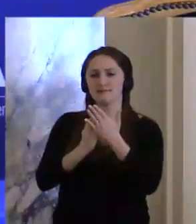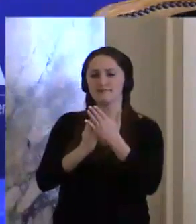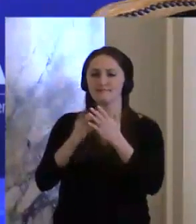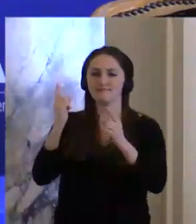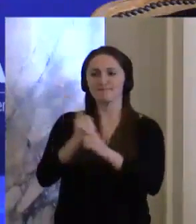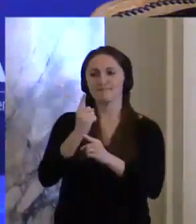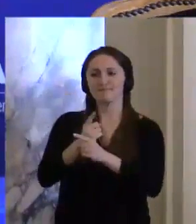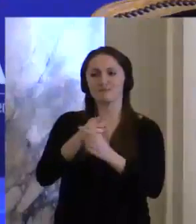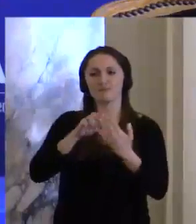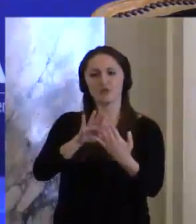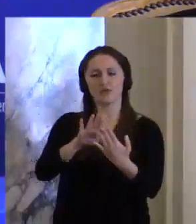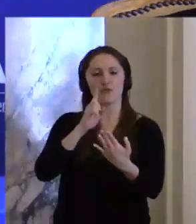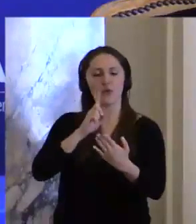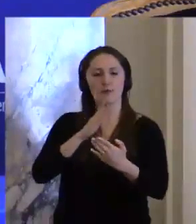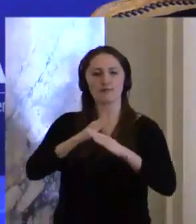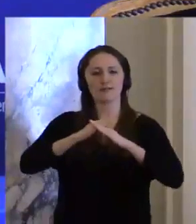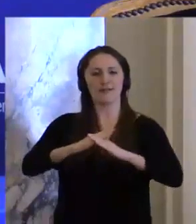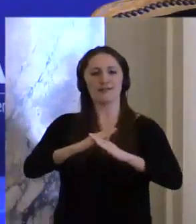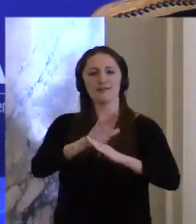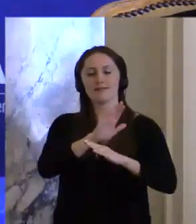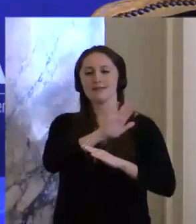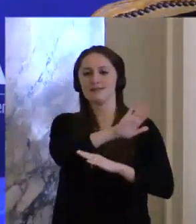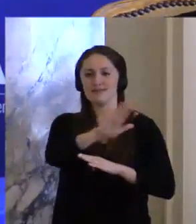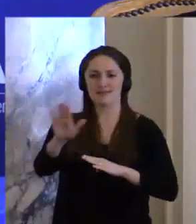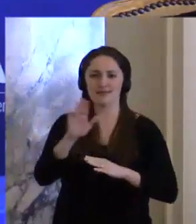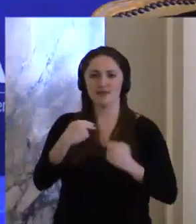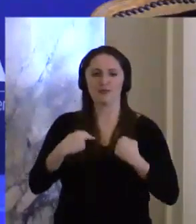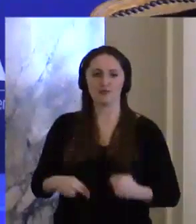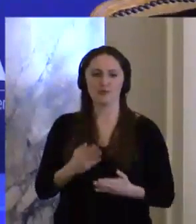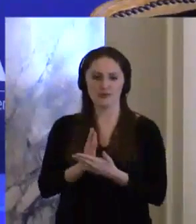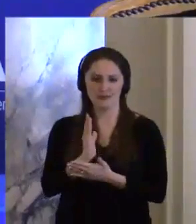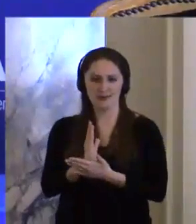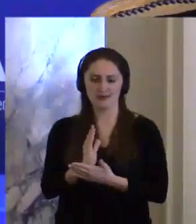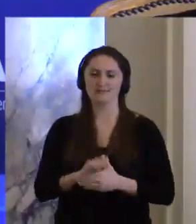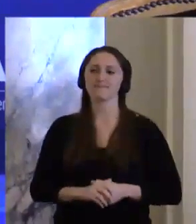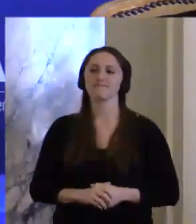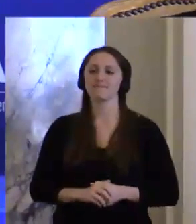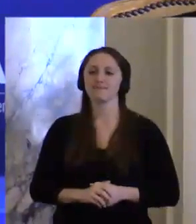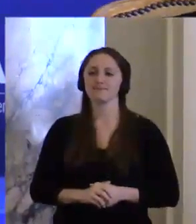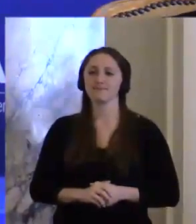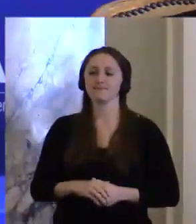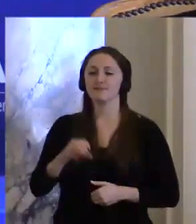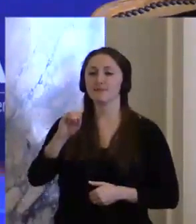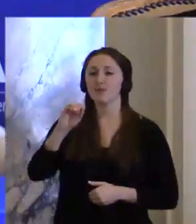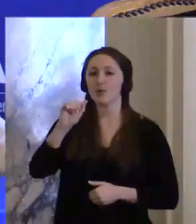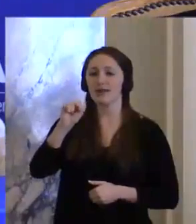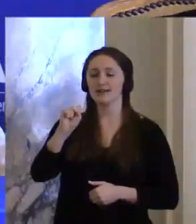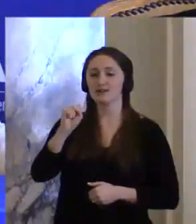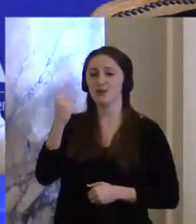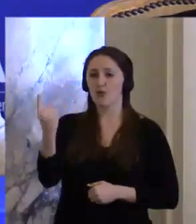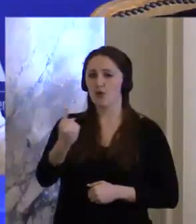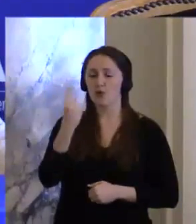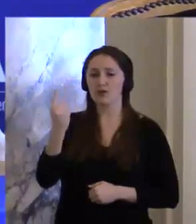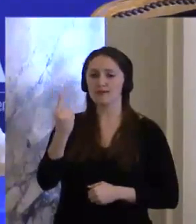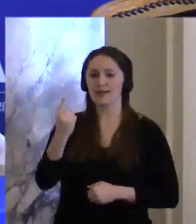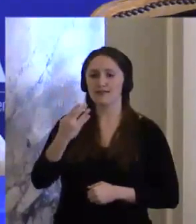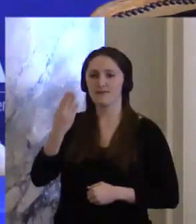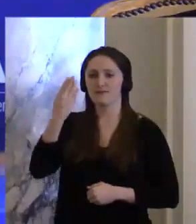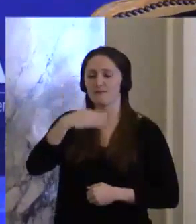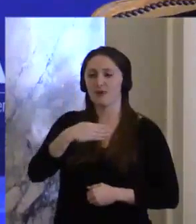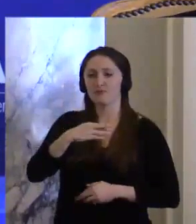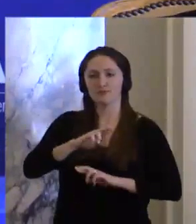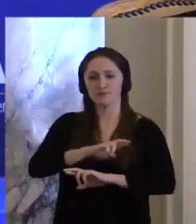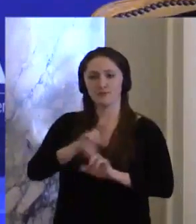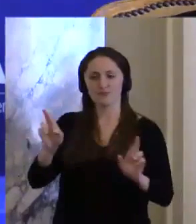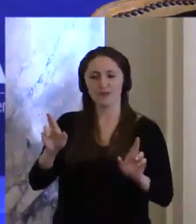of their human rights? The OAS is always at the forefront when it comes to these issues in terms